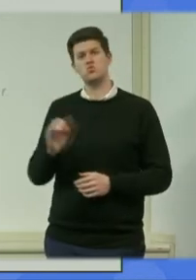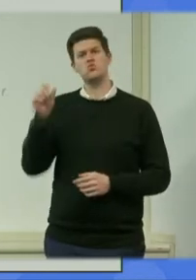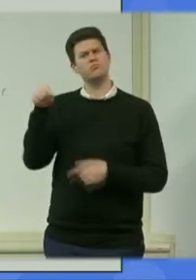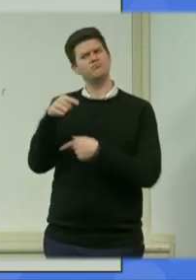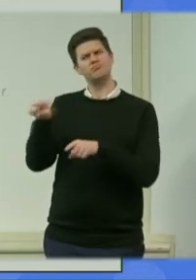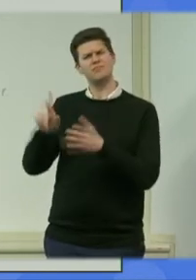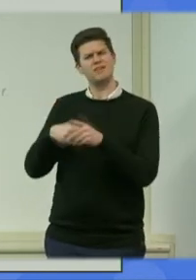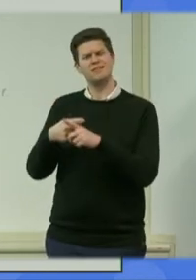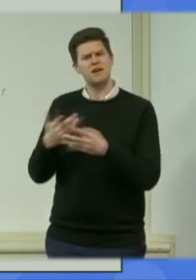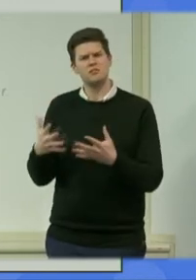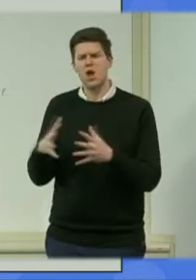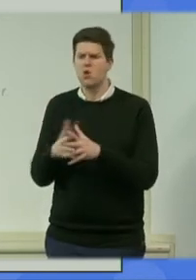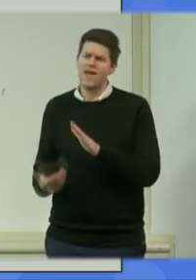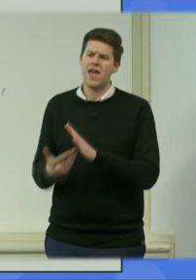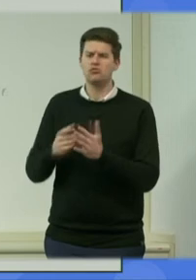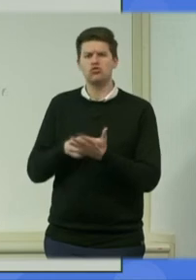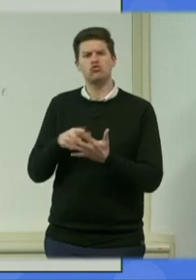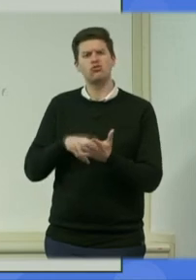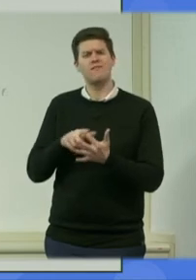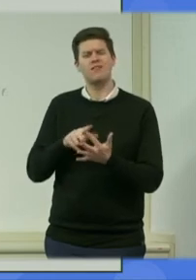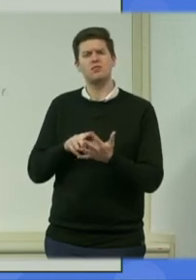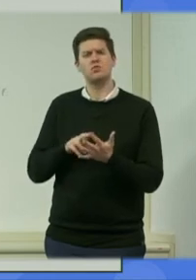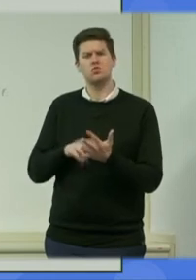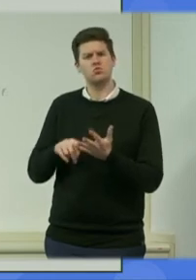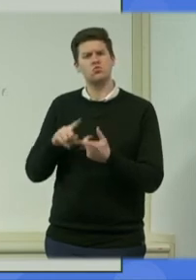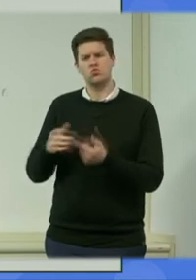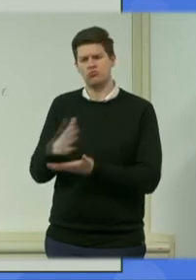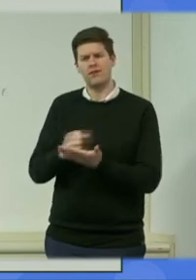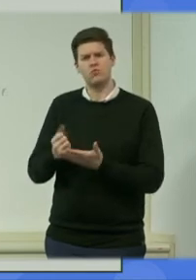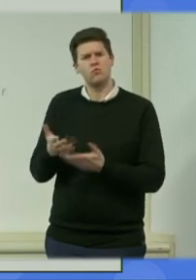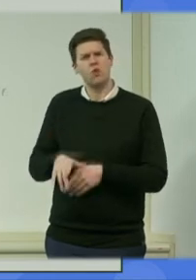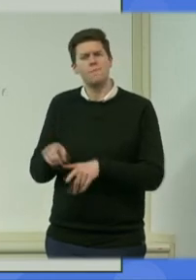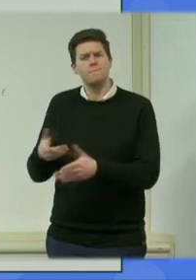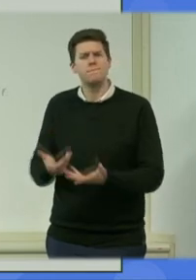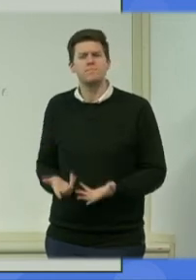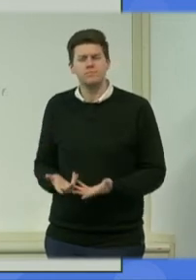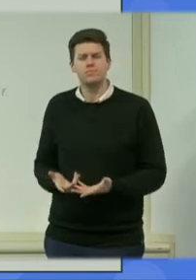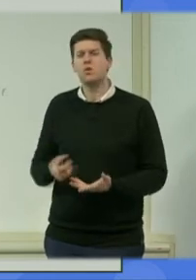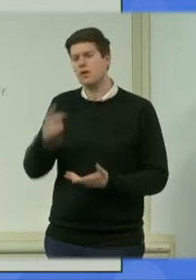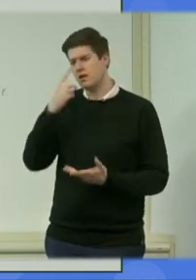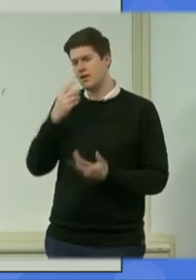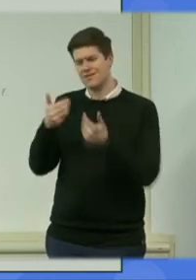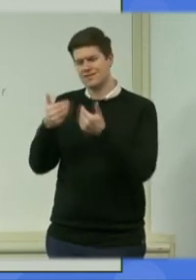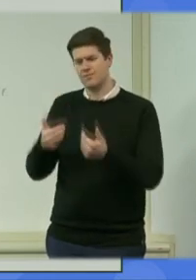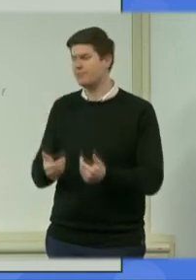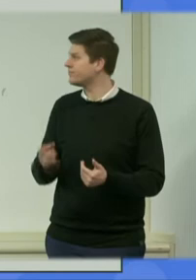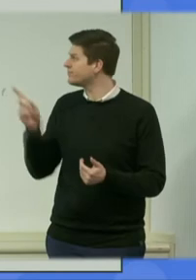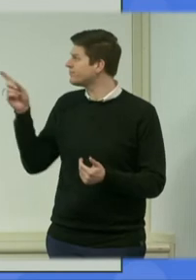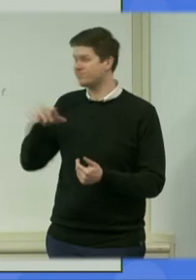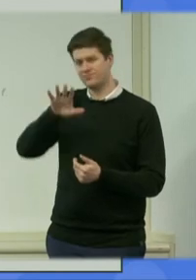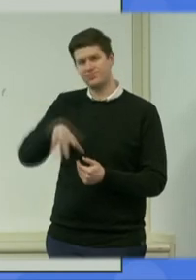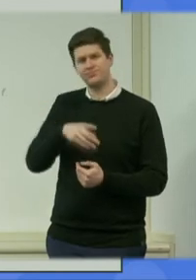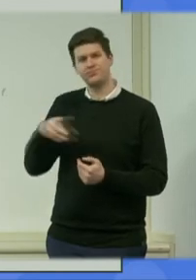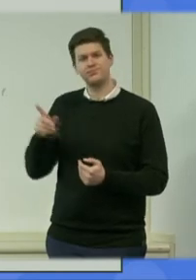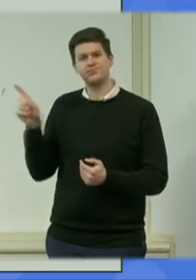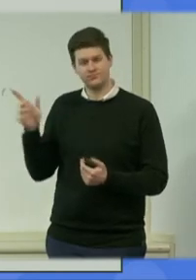where do they get their extra revenues? So this graph splits the revenues up into different portions. Got